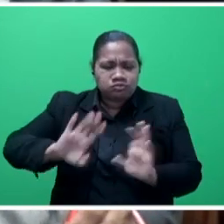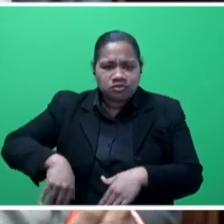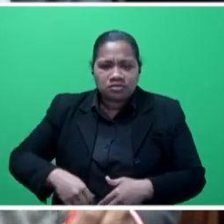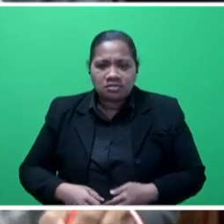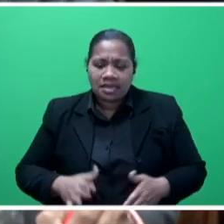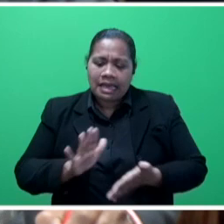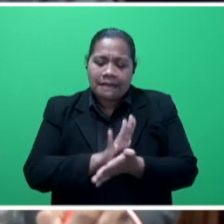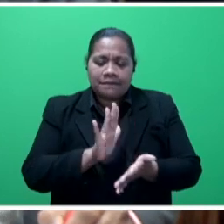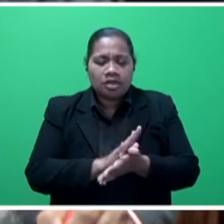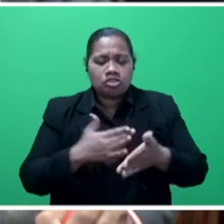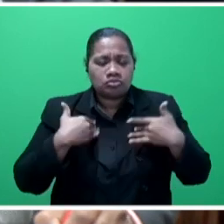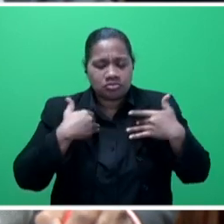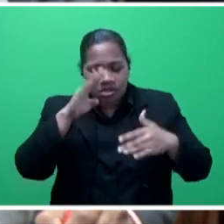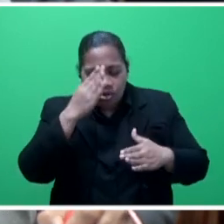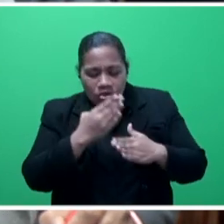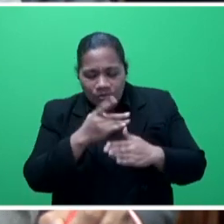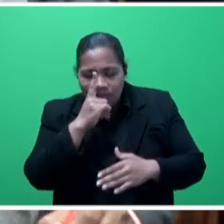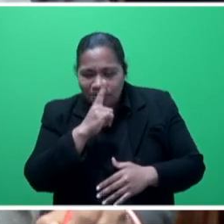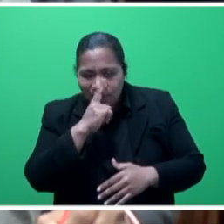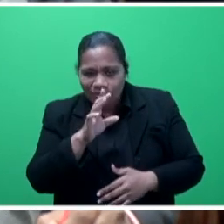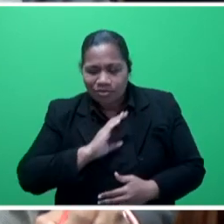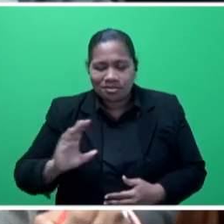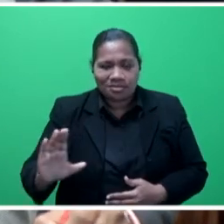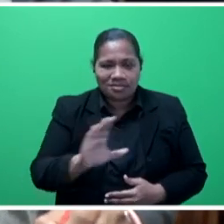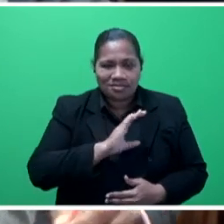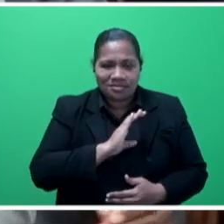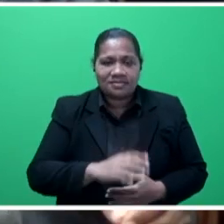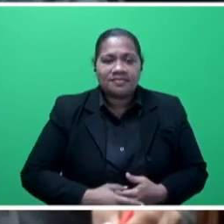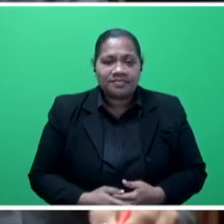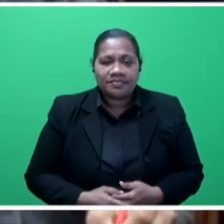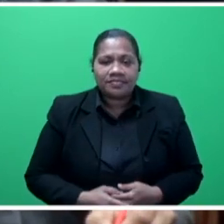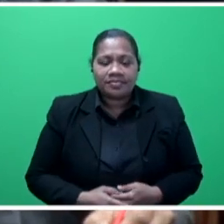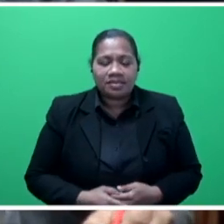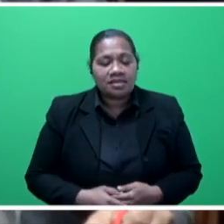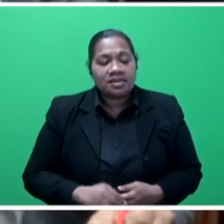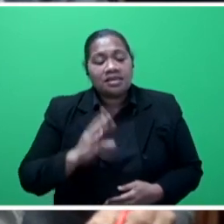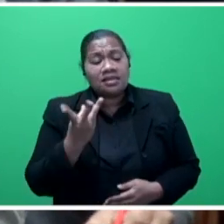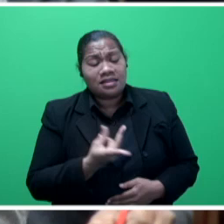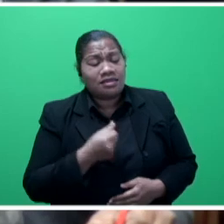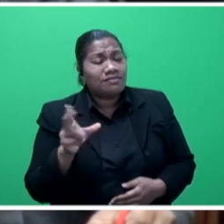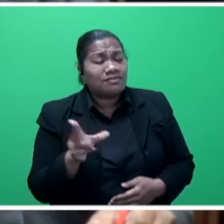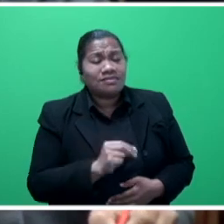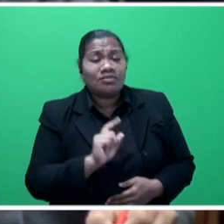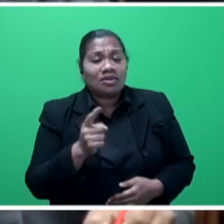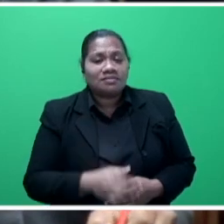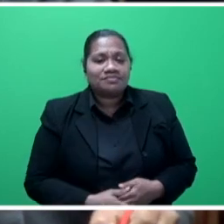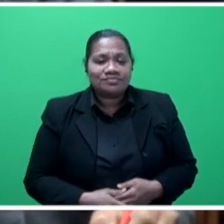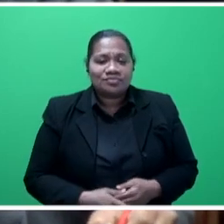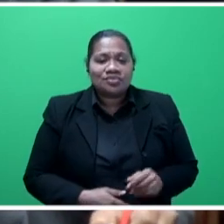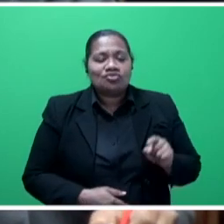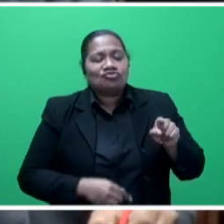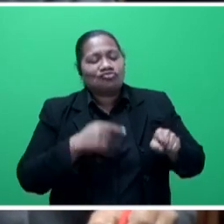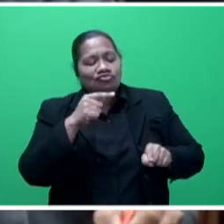ordinary citizens. They have done the only thing that they are capable of doing: criticize, criticize